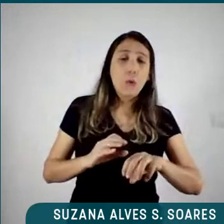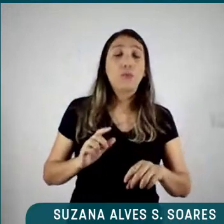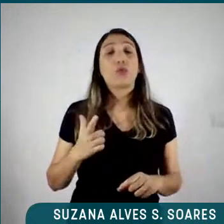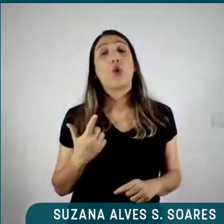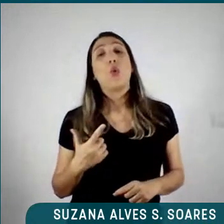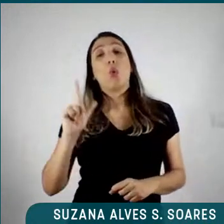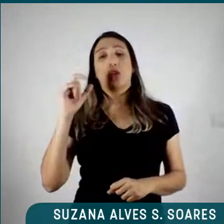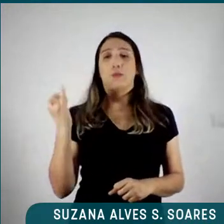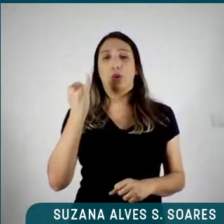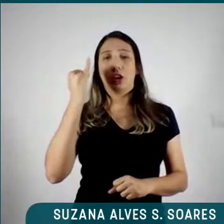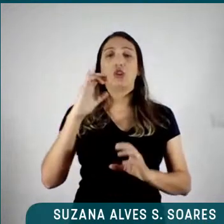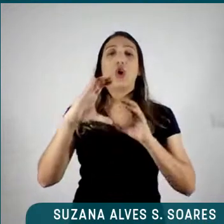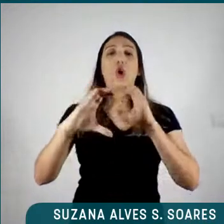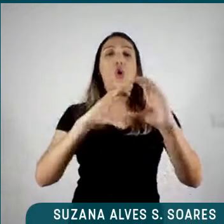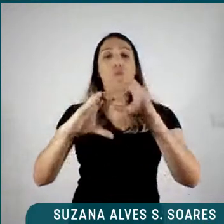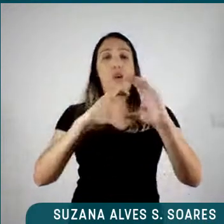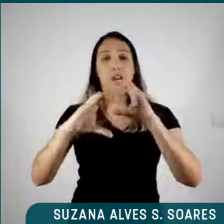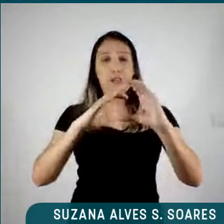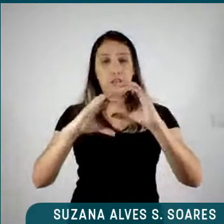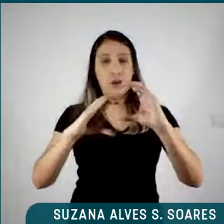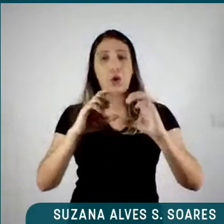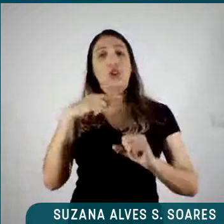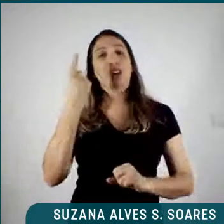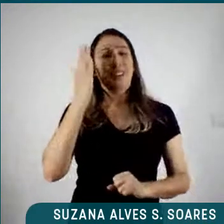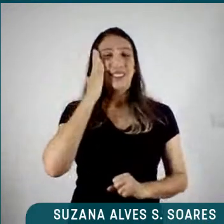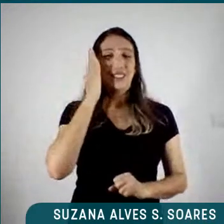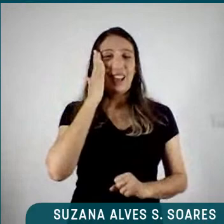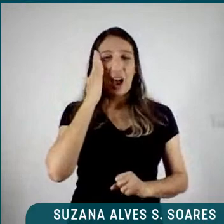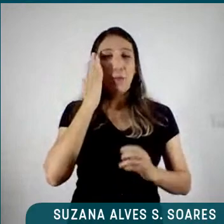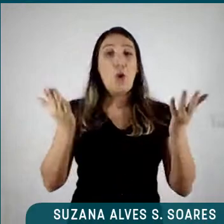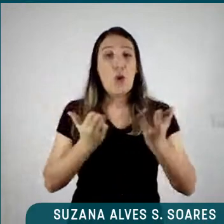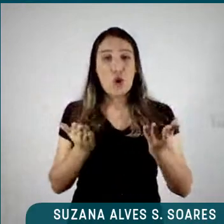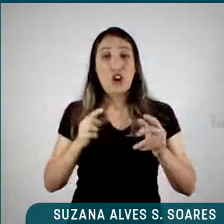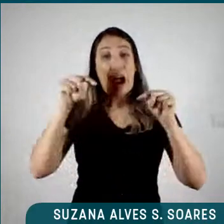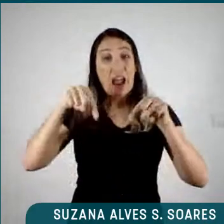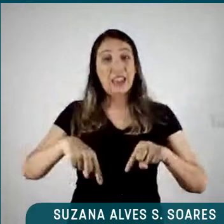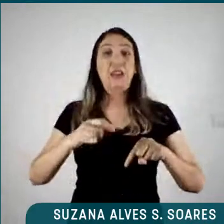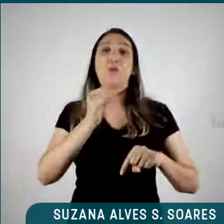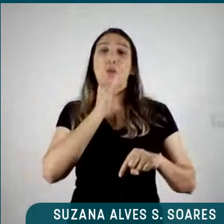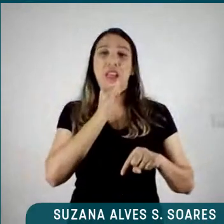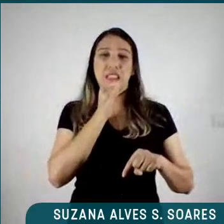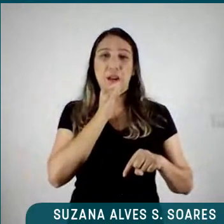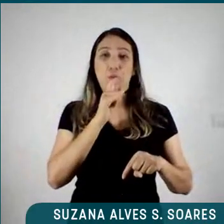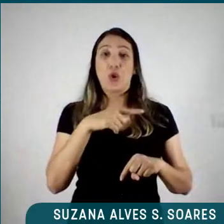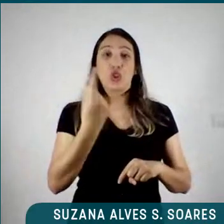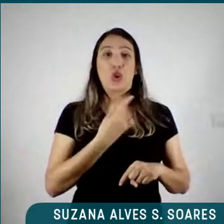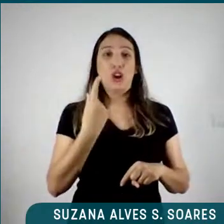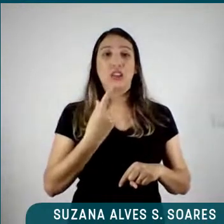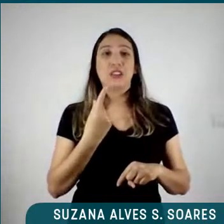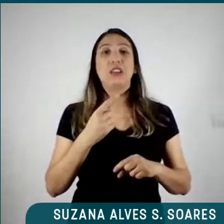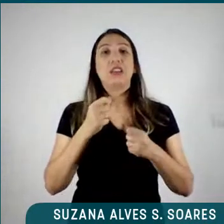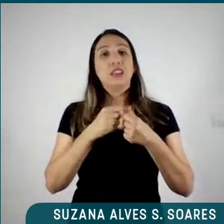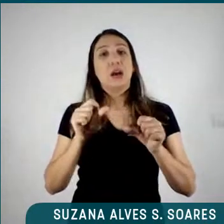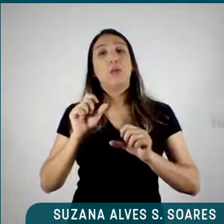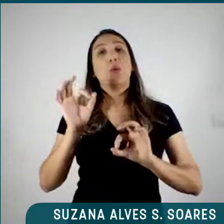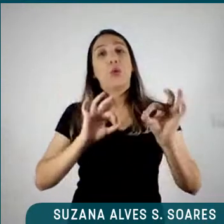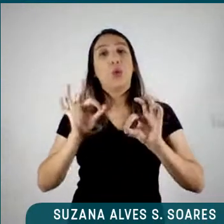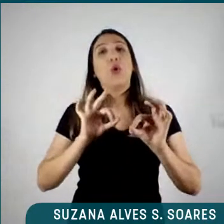about who can have access to education, another pillar for